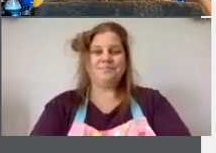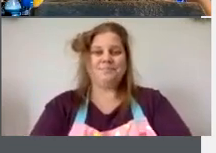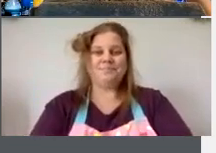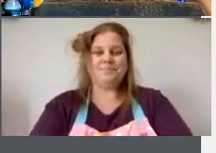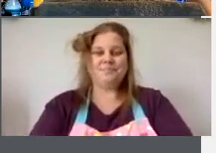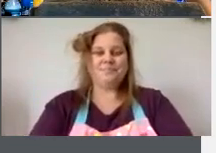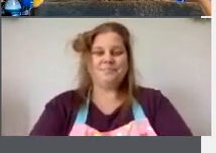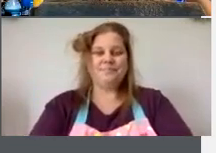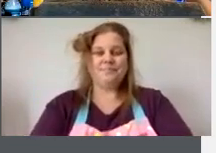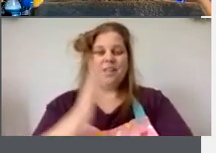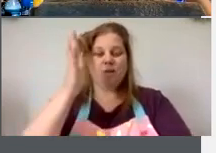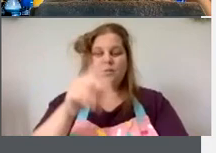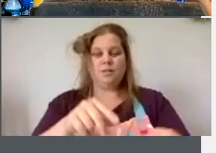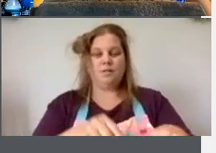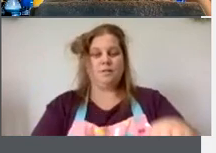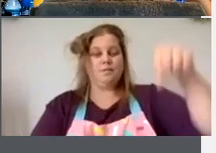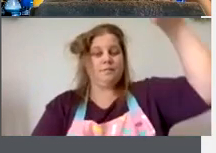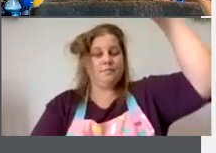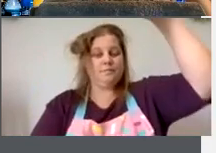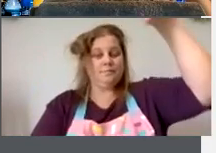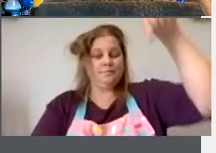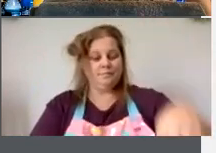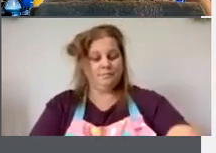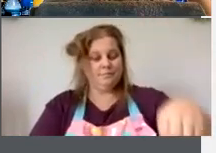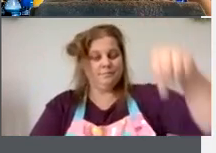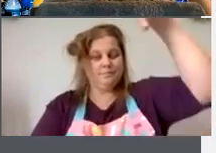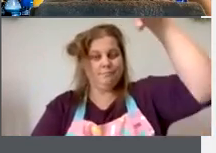I'm going to pull the magnet up and down